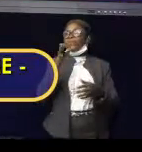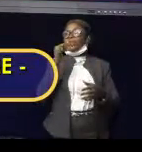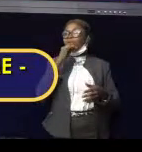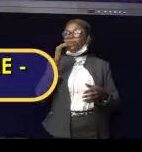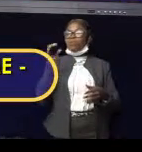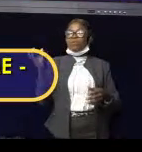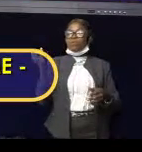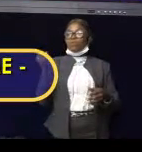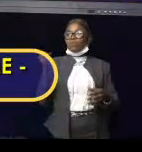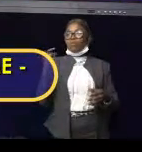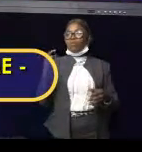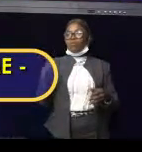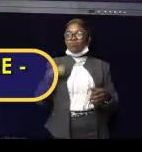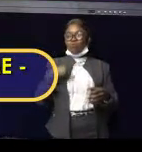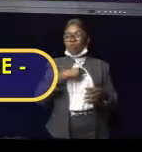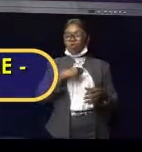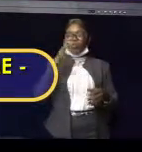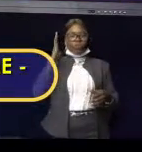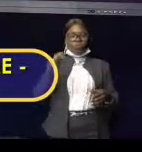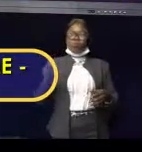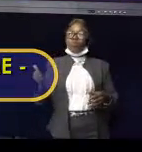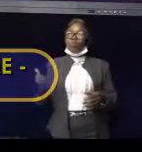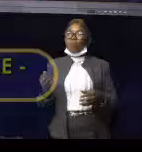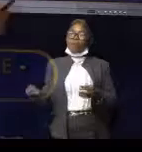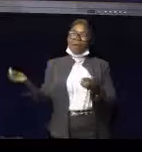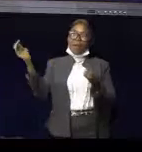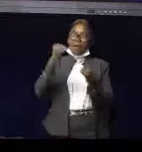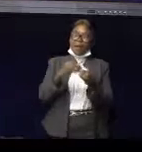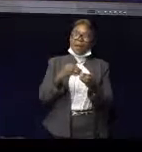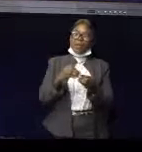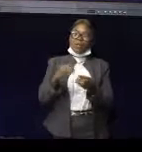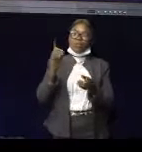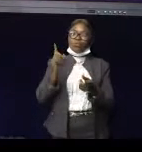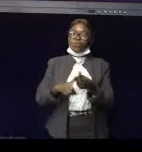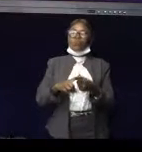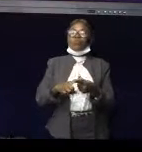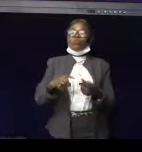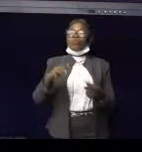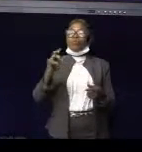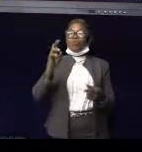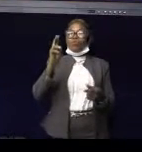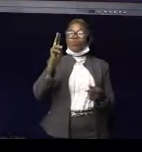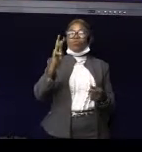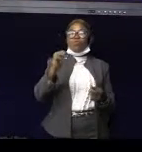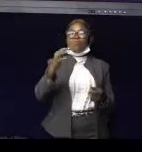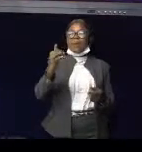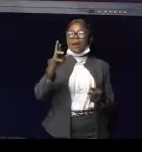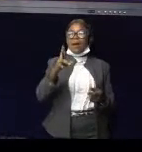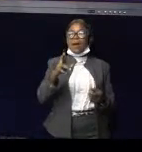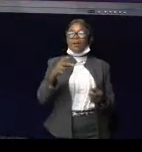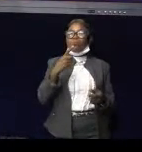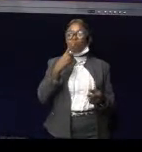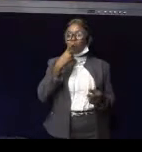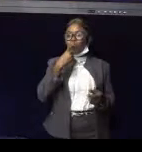to do now is that we're going to increase Umar's sweets until it gets to 18. That